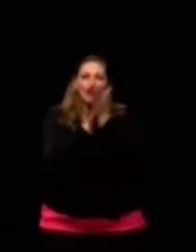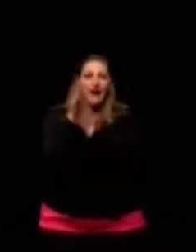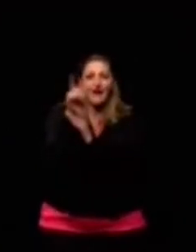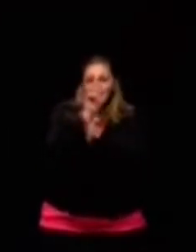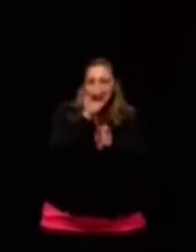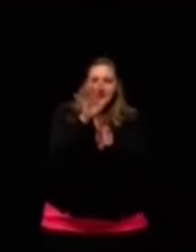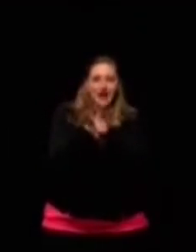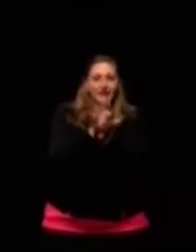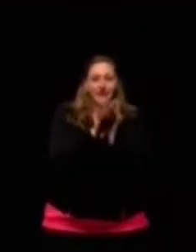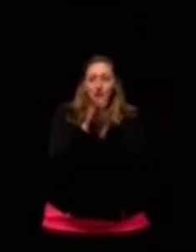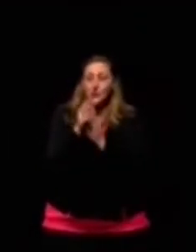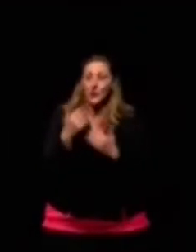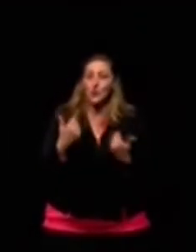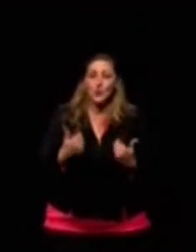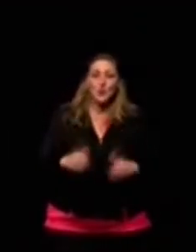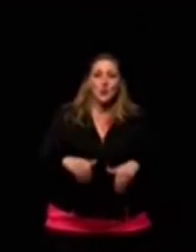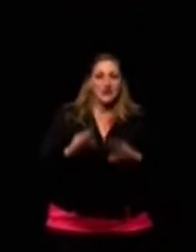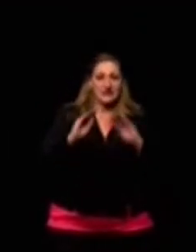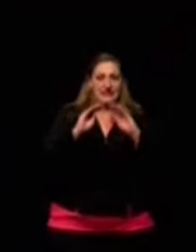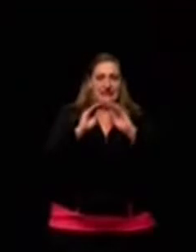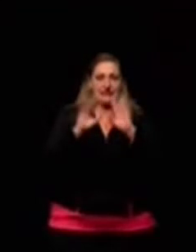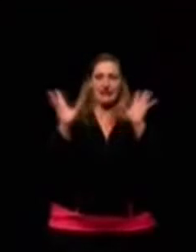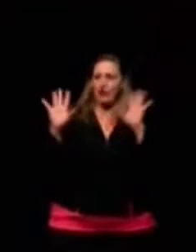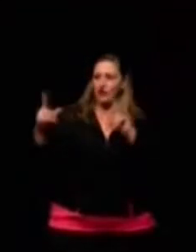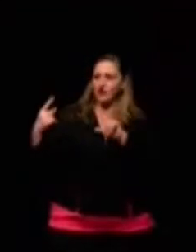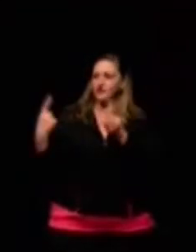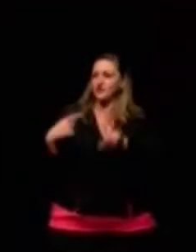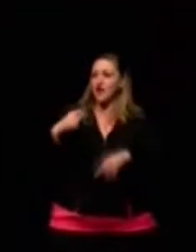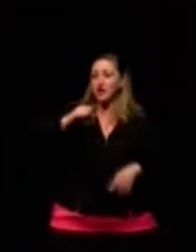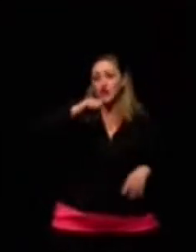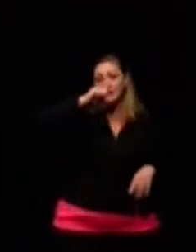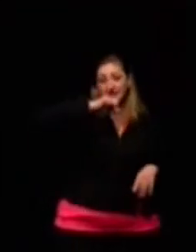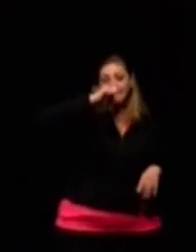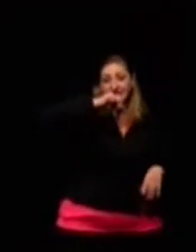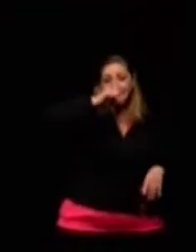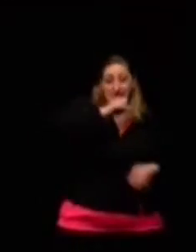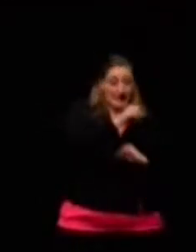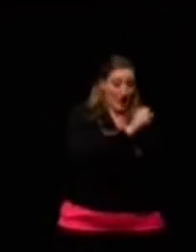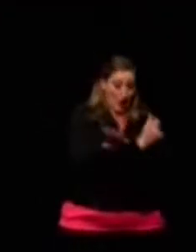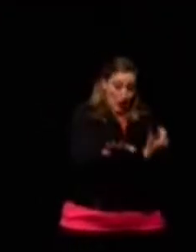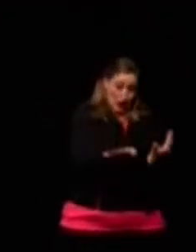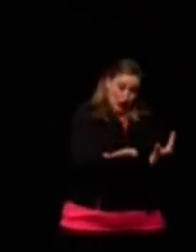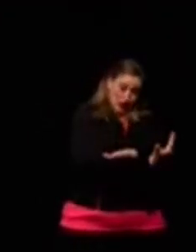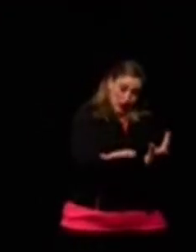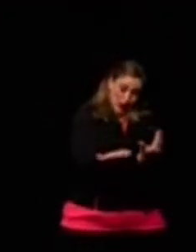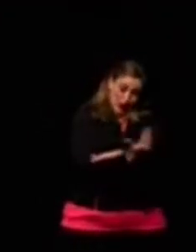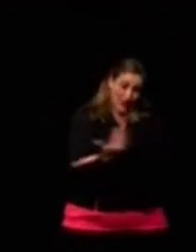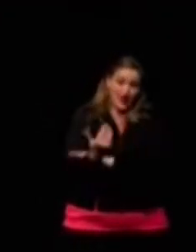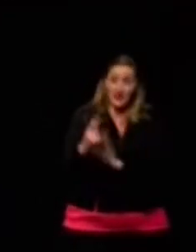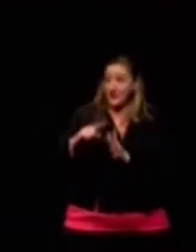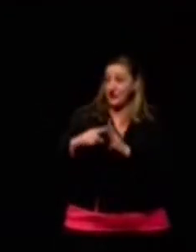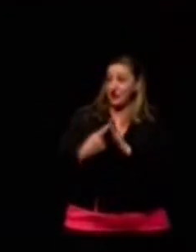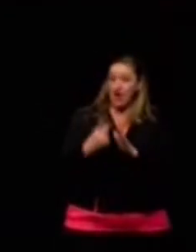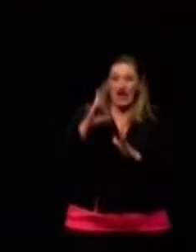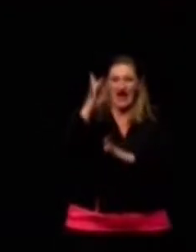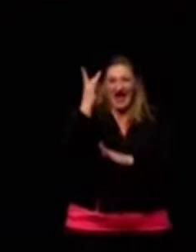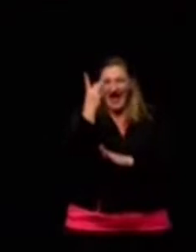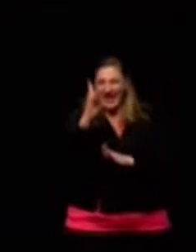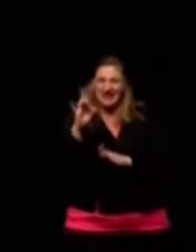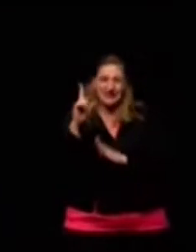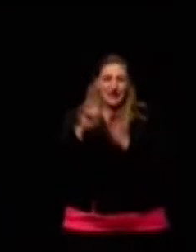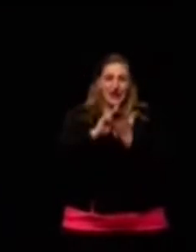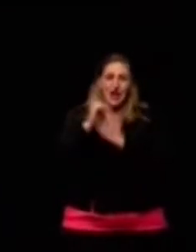dedication. It was all so clear when we brushed our teeth at pre-dawn hours and started our 18-hour